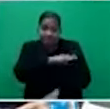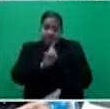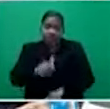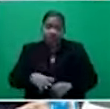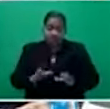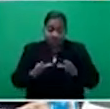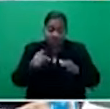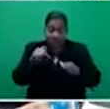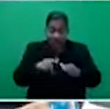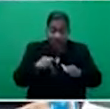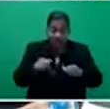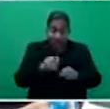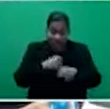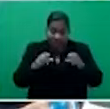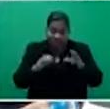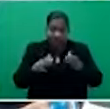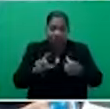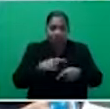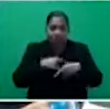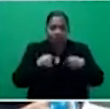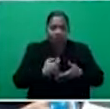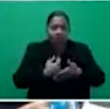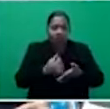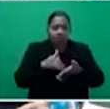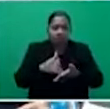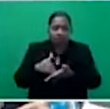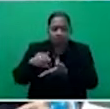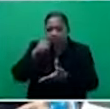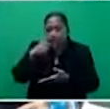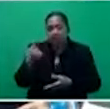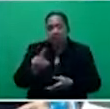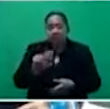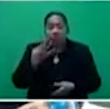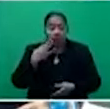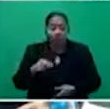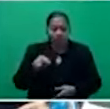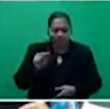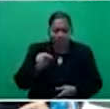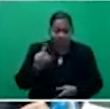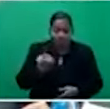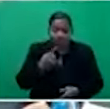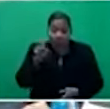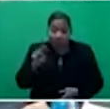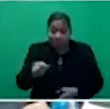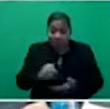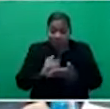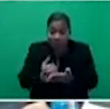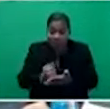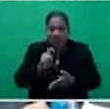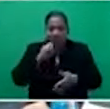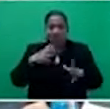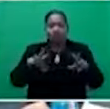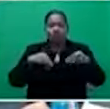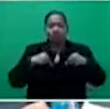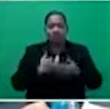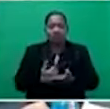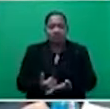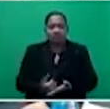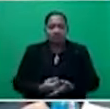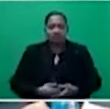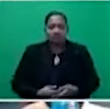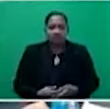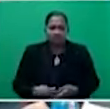a needs basis. People who need assistance will get it. It's not based on provincialism, it's